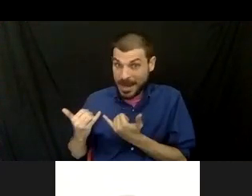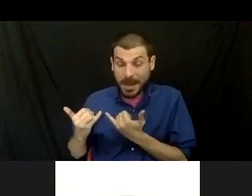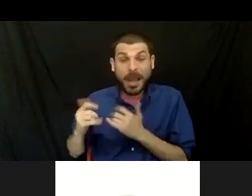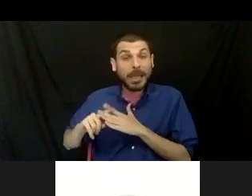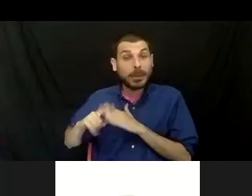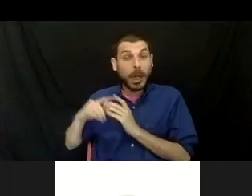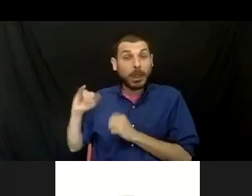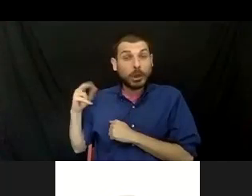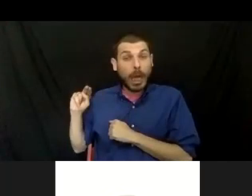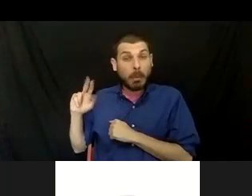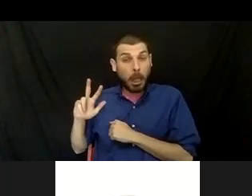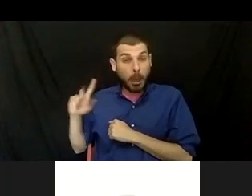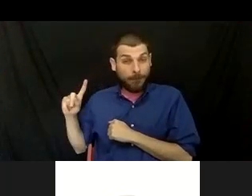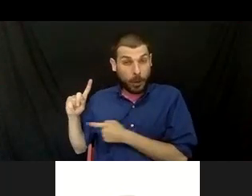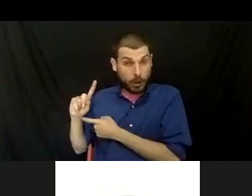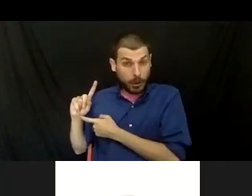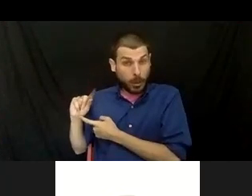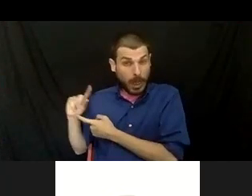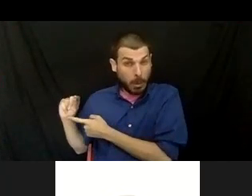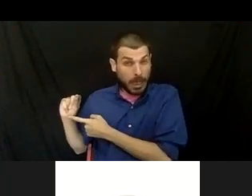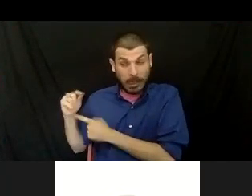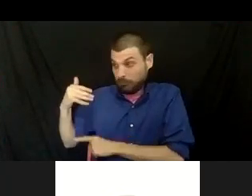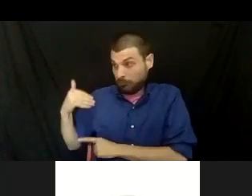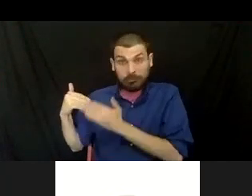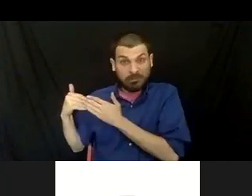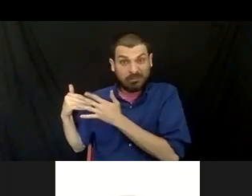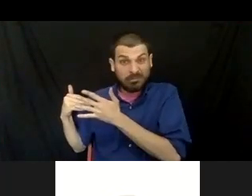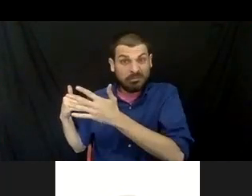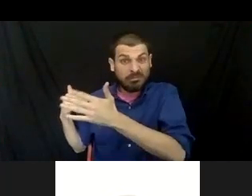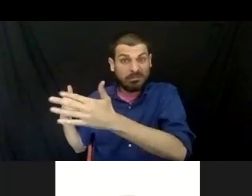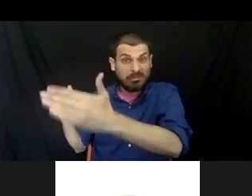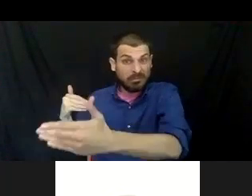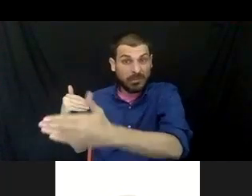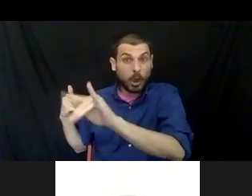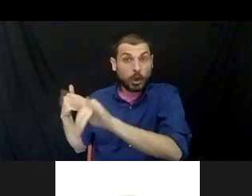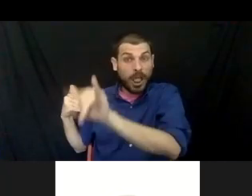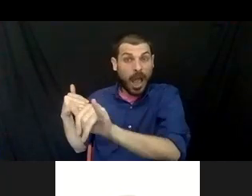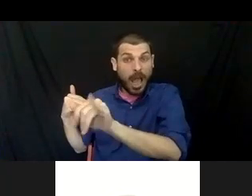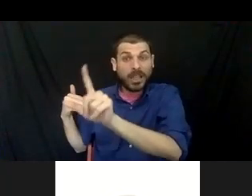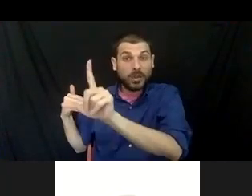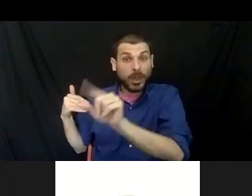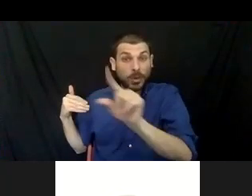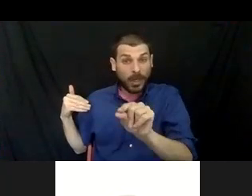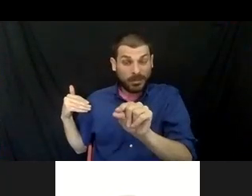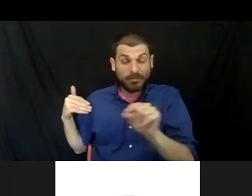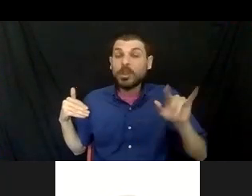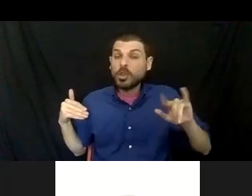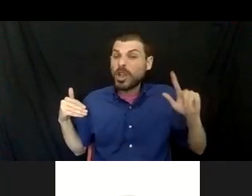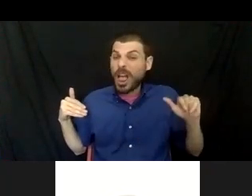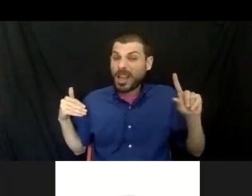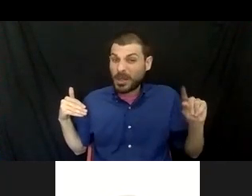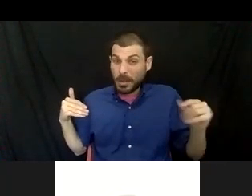starting January 31st, 2020 until the later of July 25th, 2020, or 120